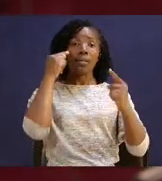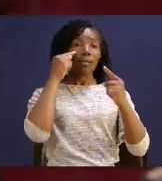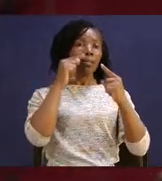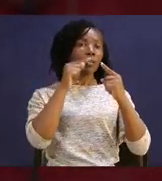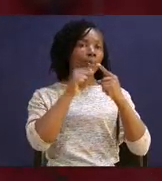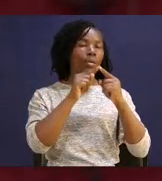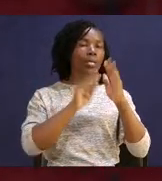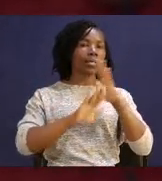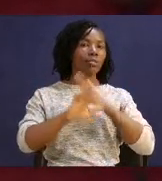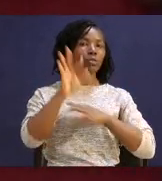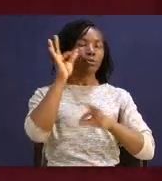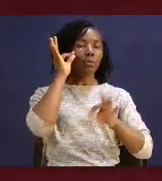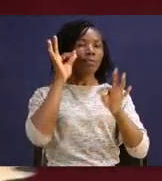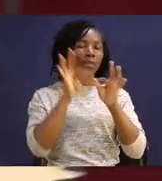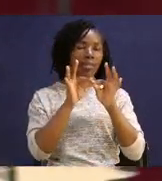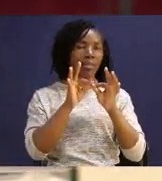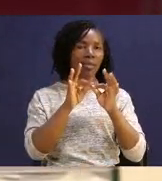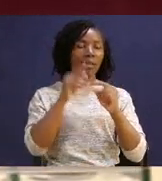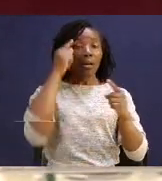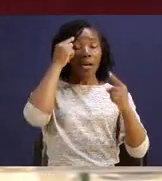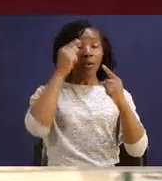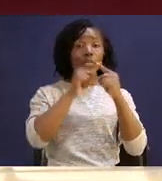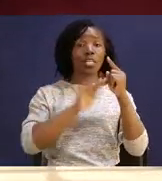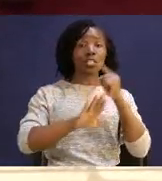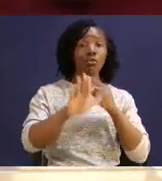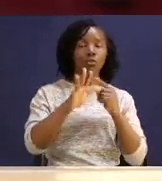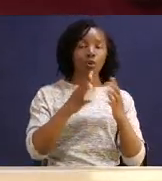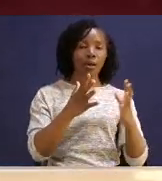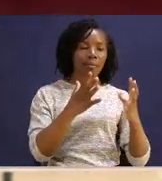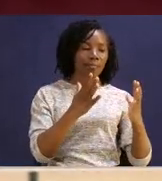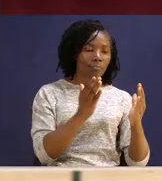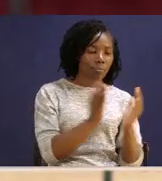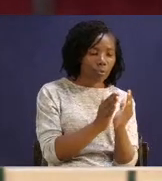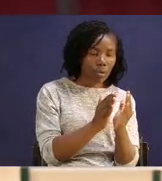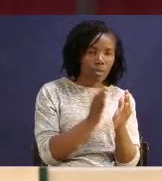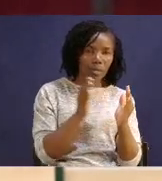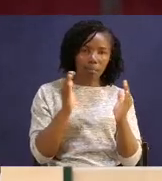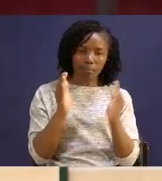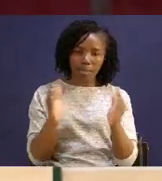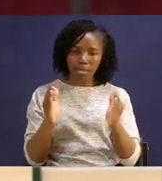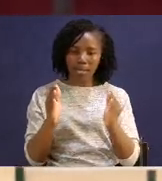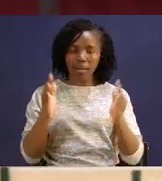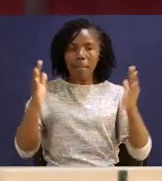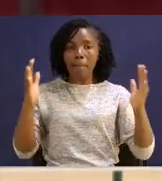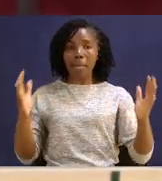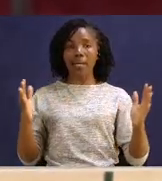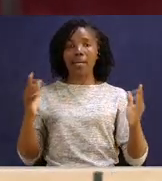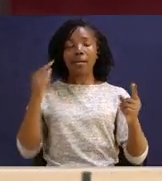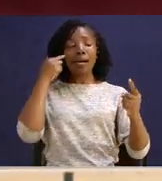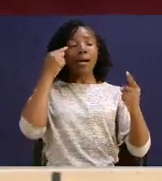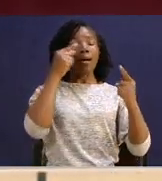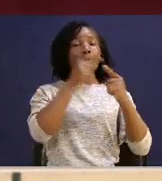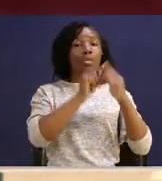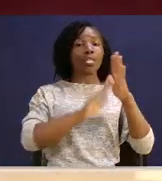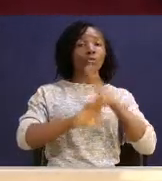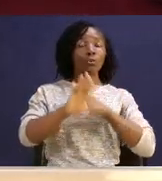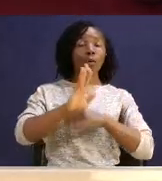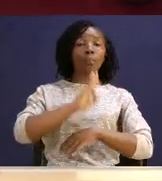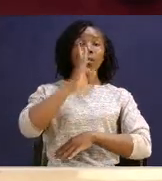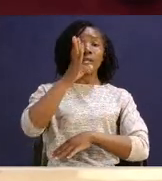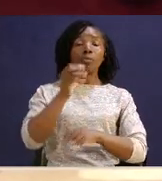according to your spoon, according to your sufuria, according to your tanka, be it